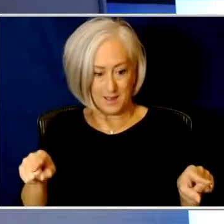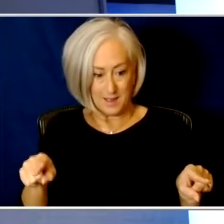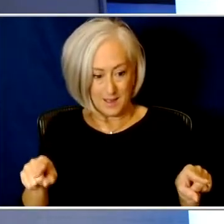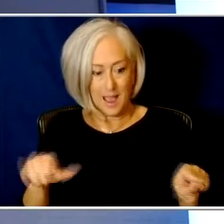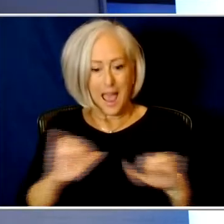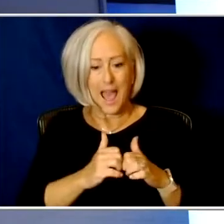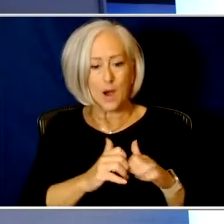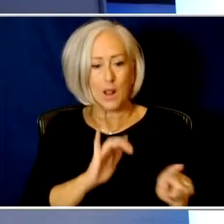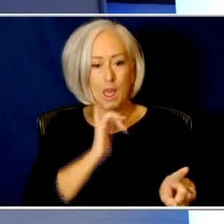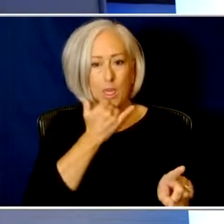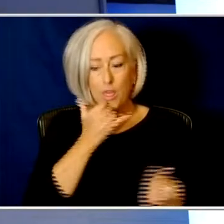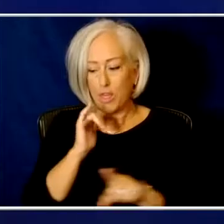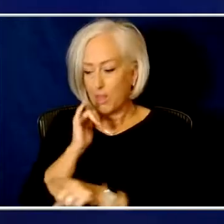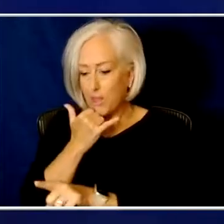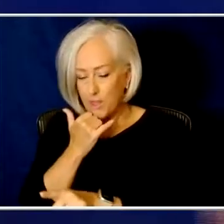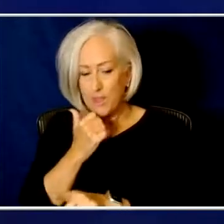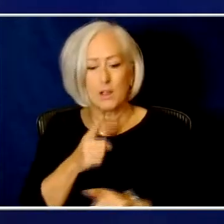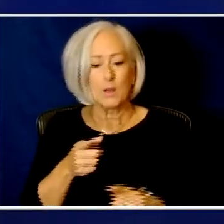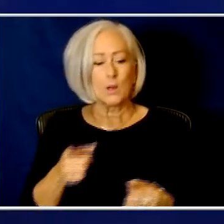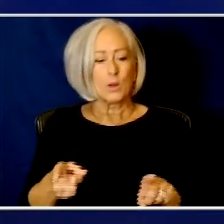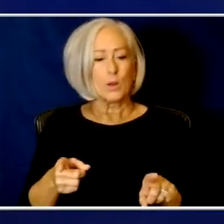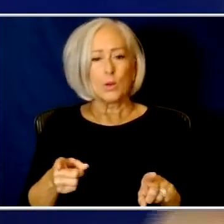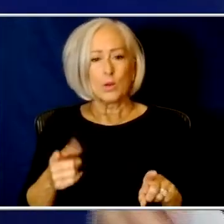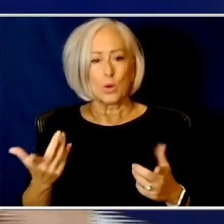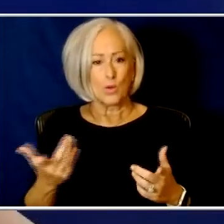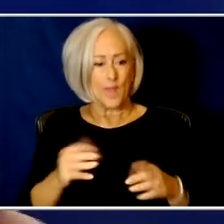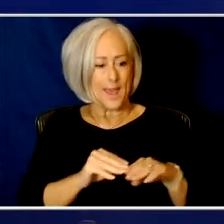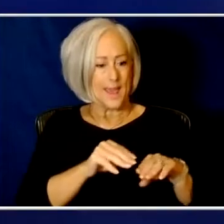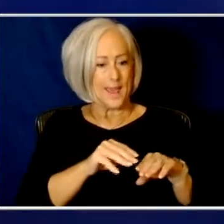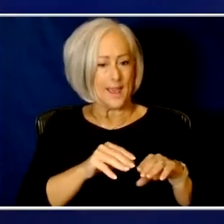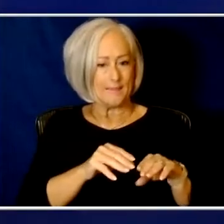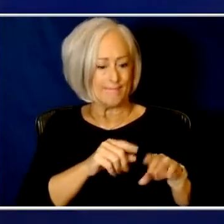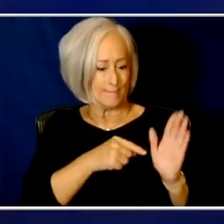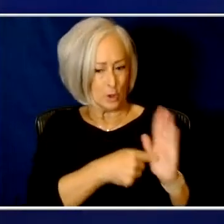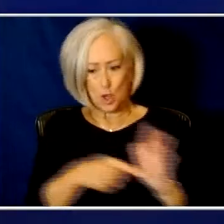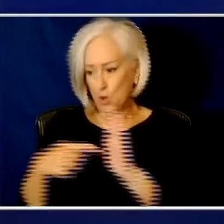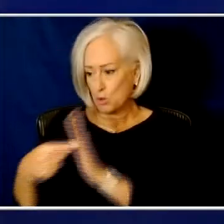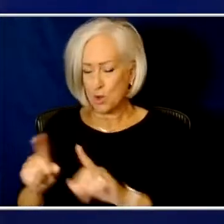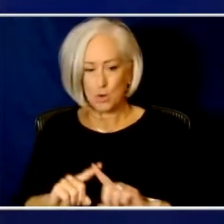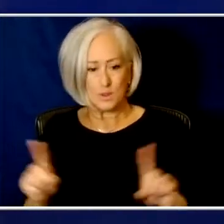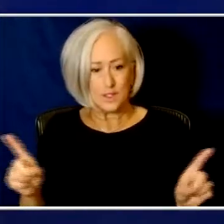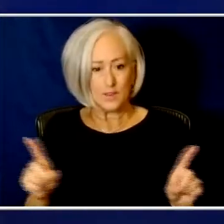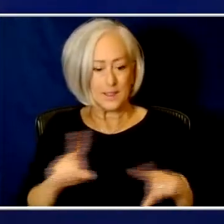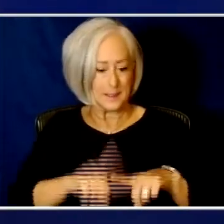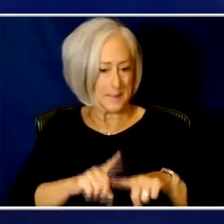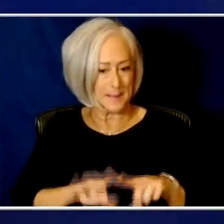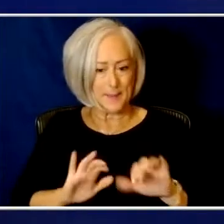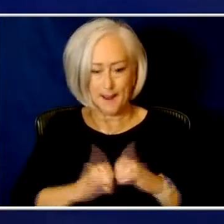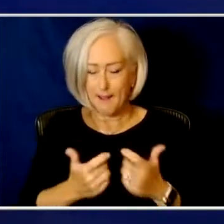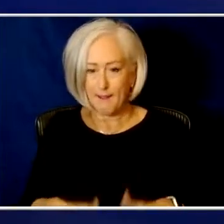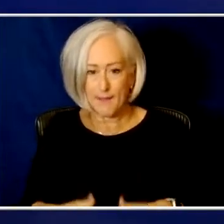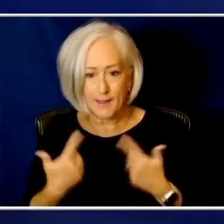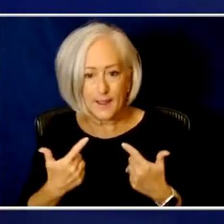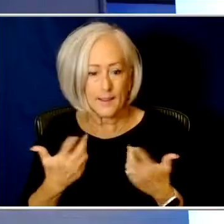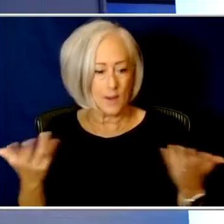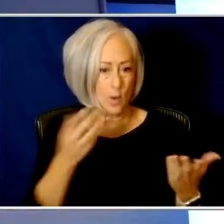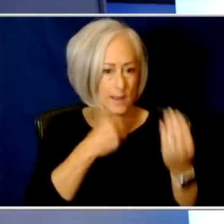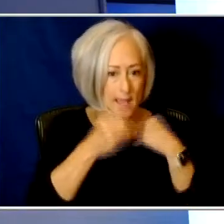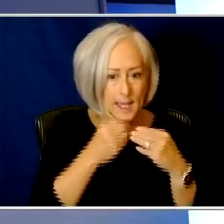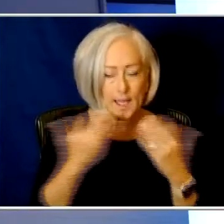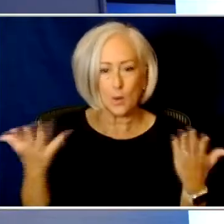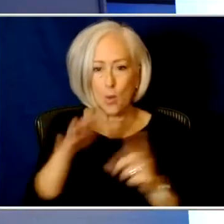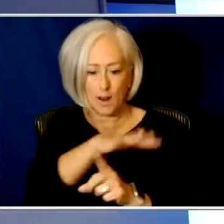to what are the other factors that affect it? What about diet? What about exercise? What about lifestyle? All those things seem to impact. So Dr. Lewis-Wambe, talk to us